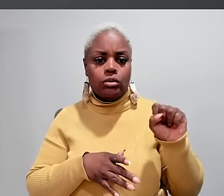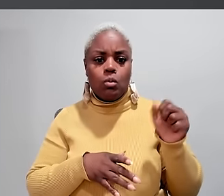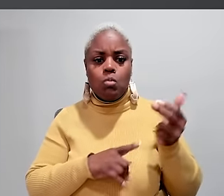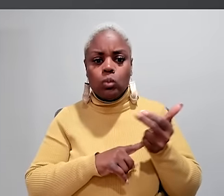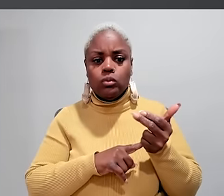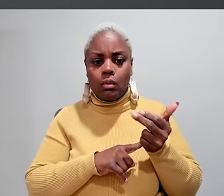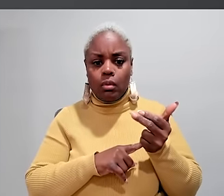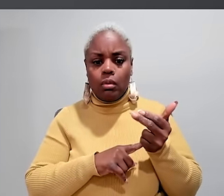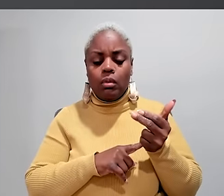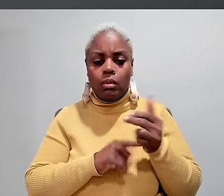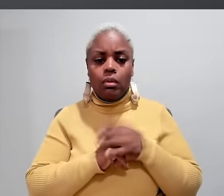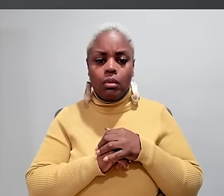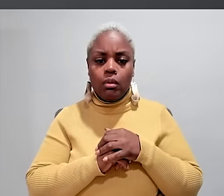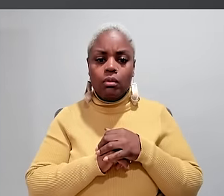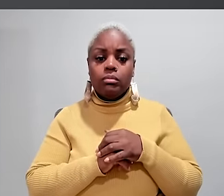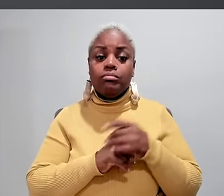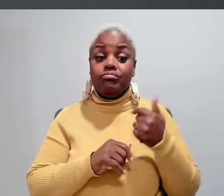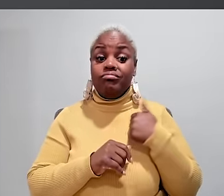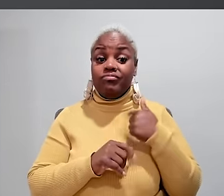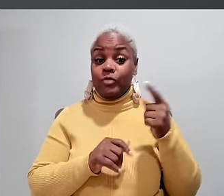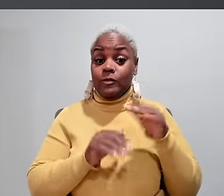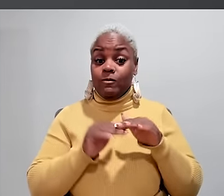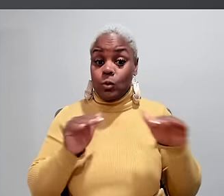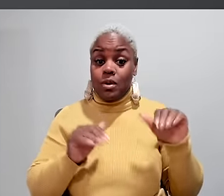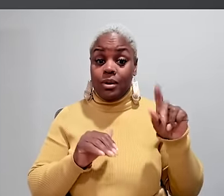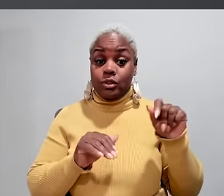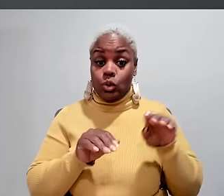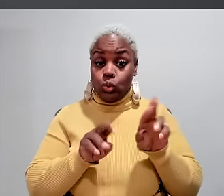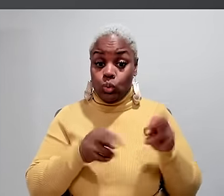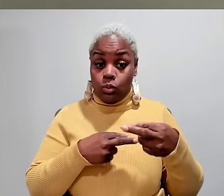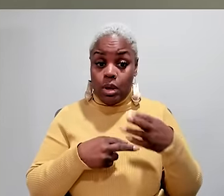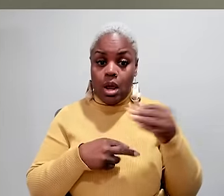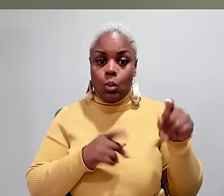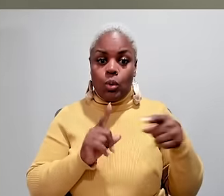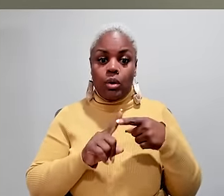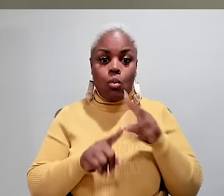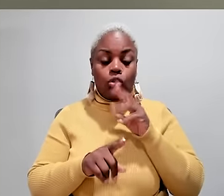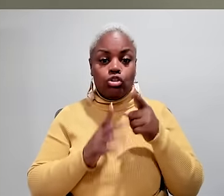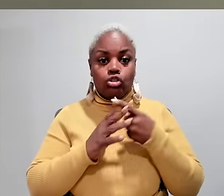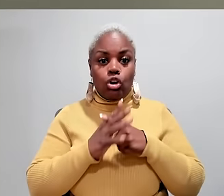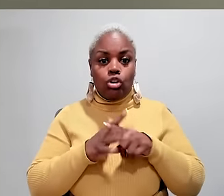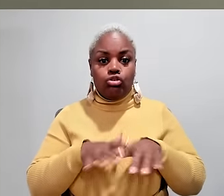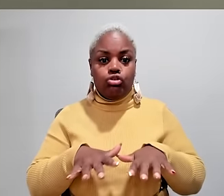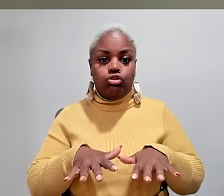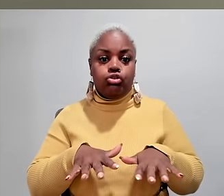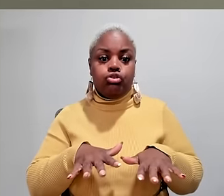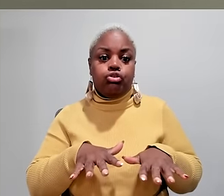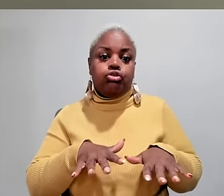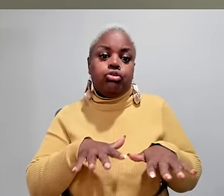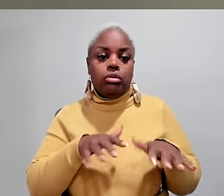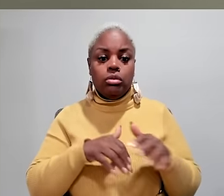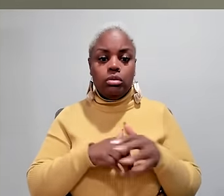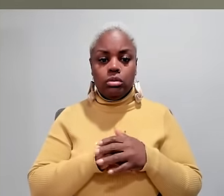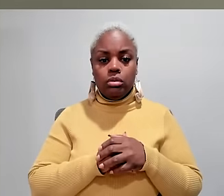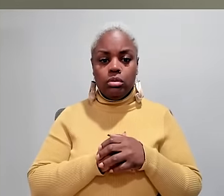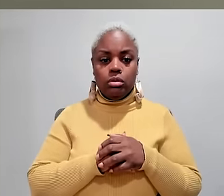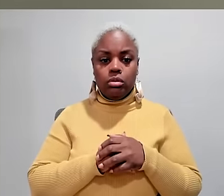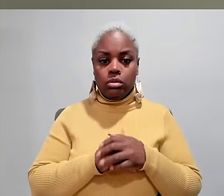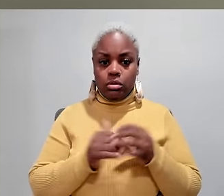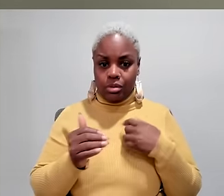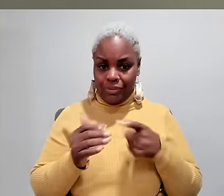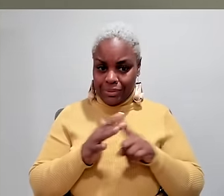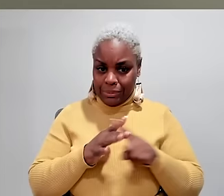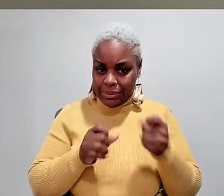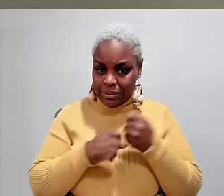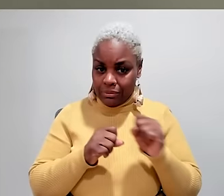two huddled in a Fort Myers motel. I was on the first floor in an ADA room. And when the water started